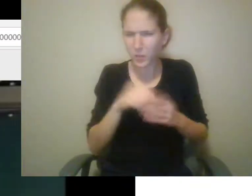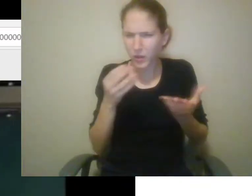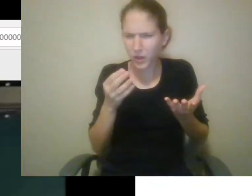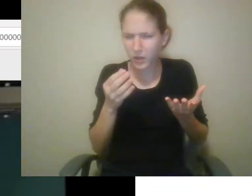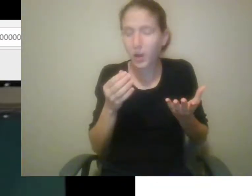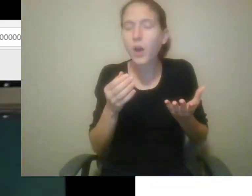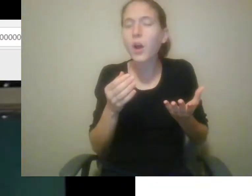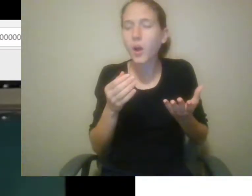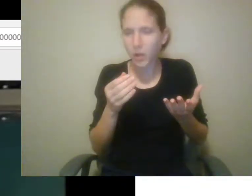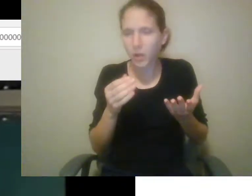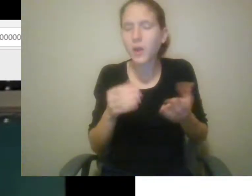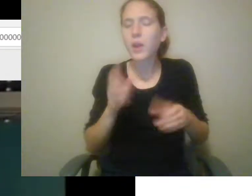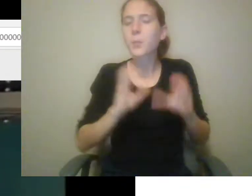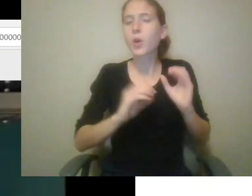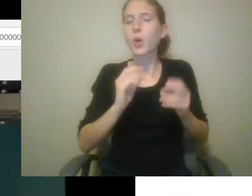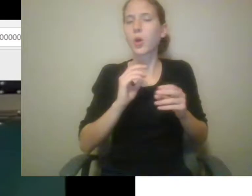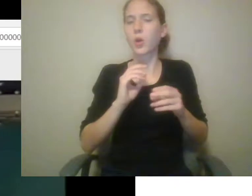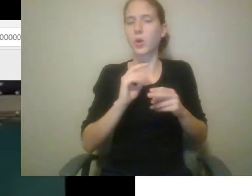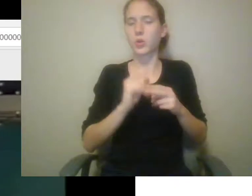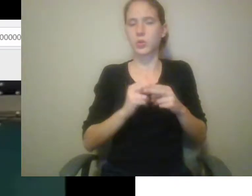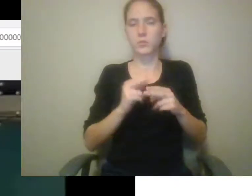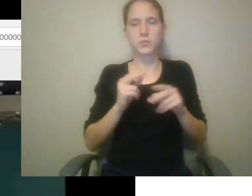it's a chemical.